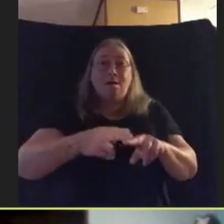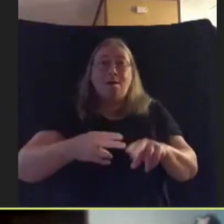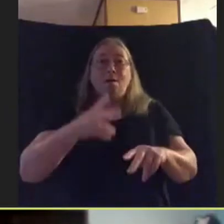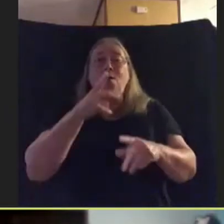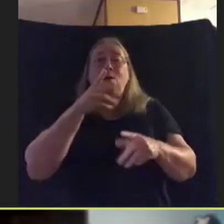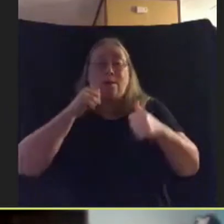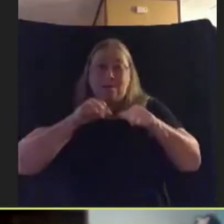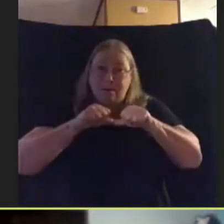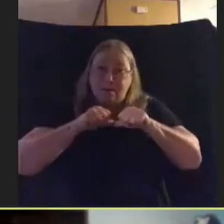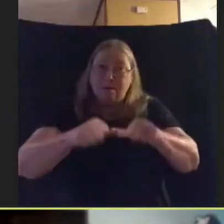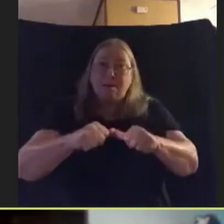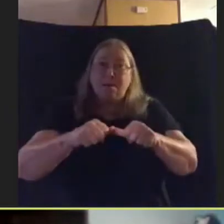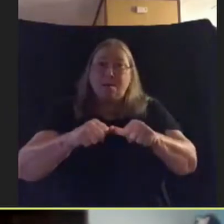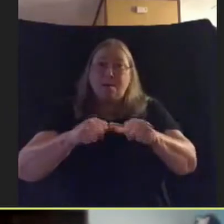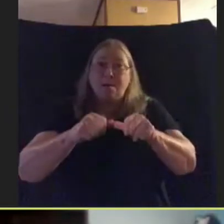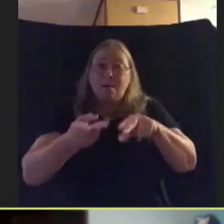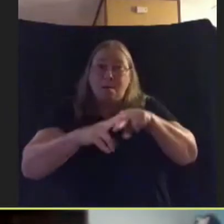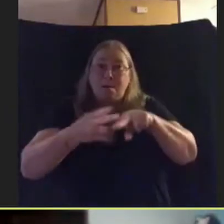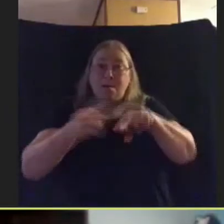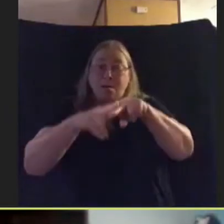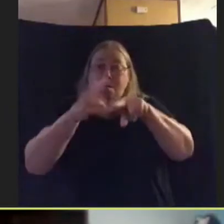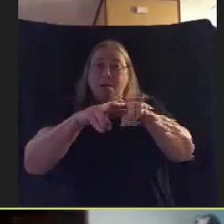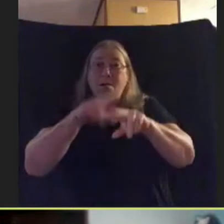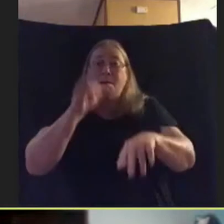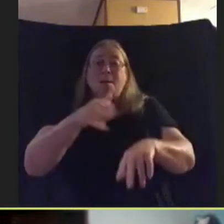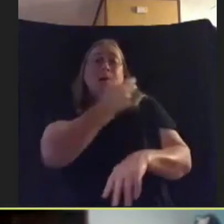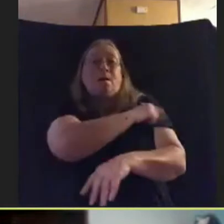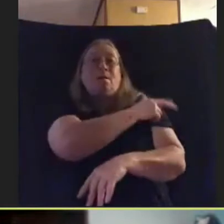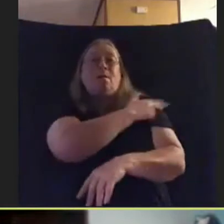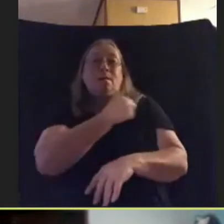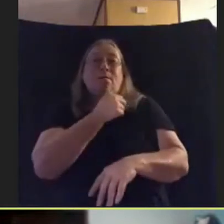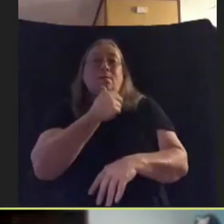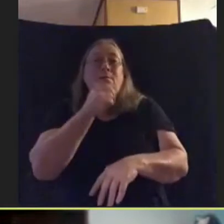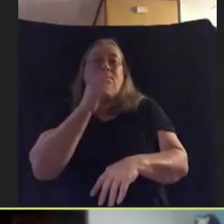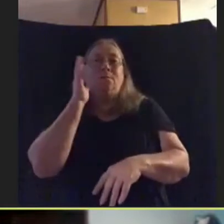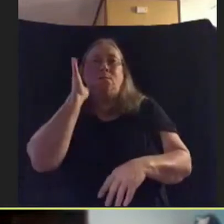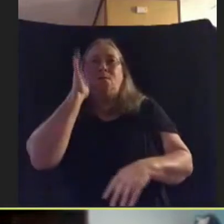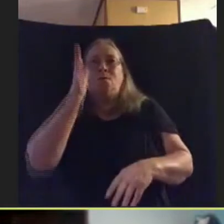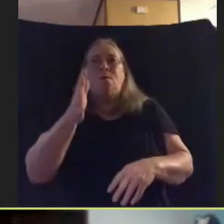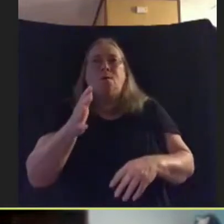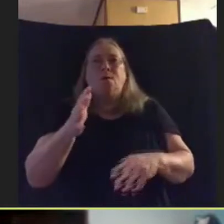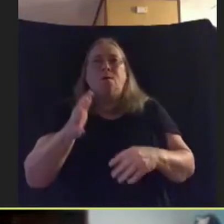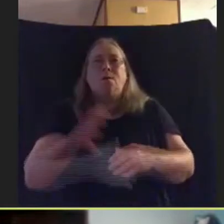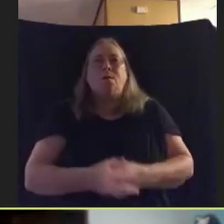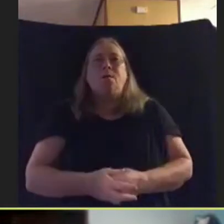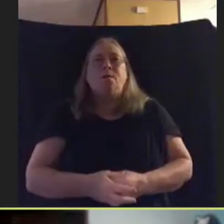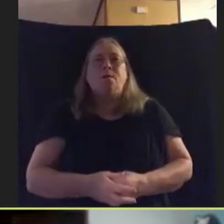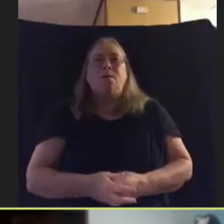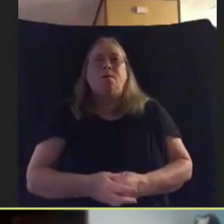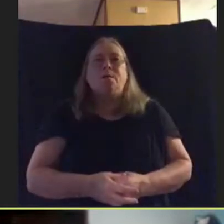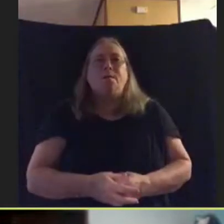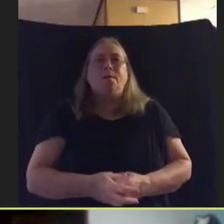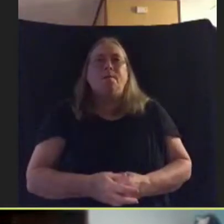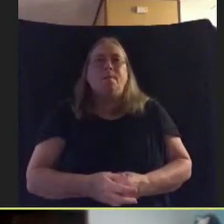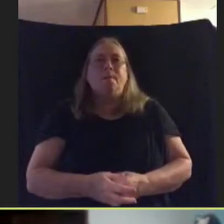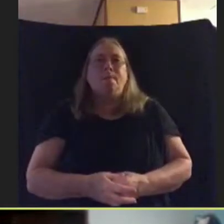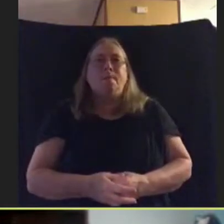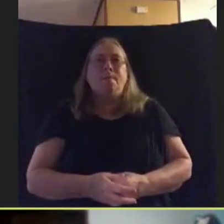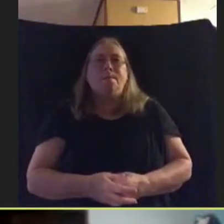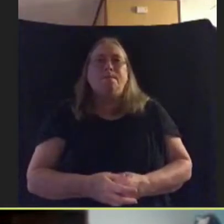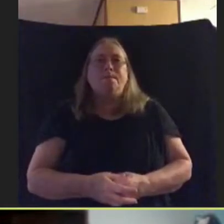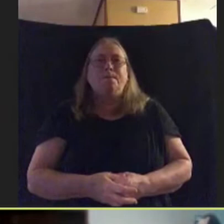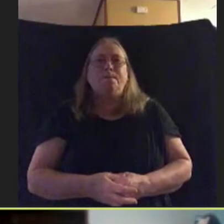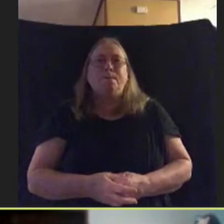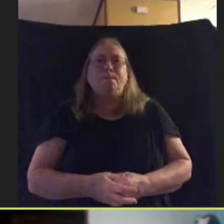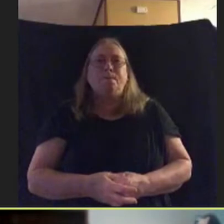our hospitalizations, and those two things are going to go pretty much hand in hand. And so I think one of the things